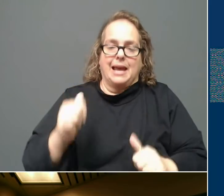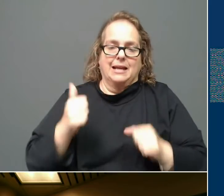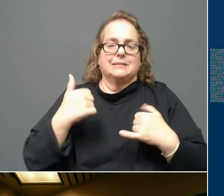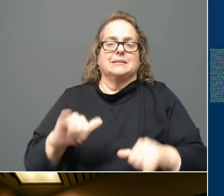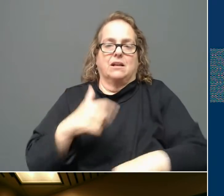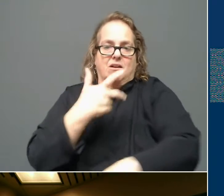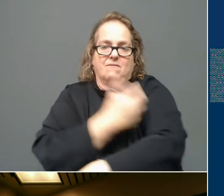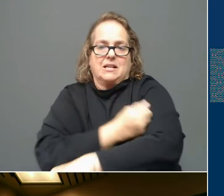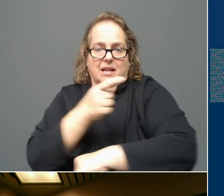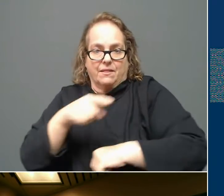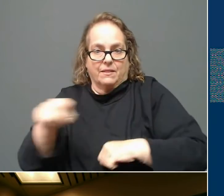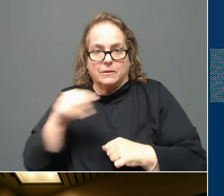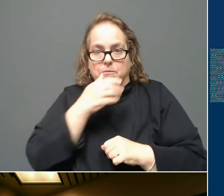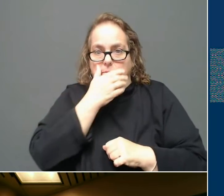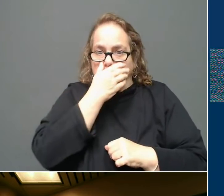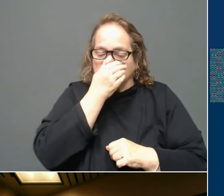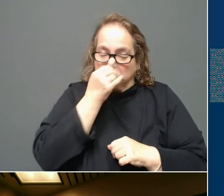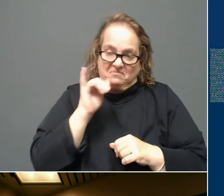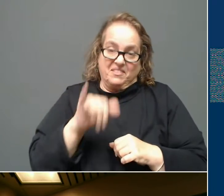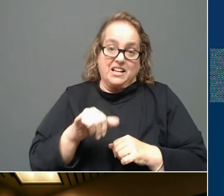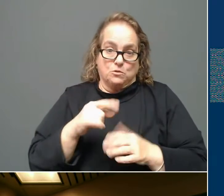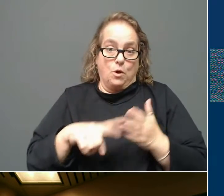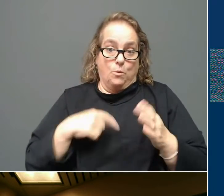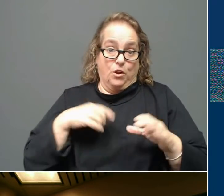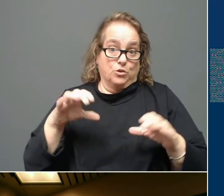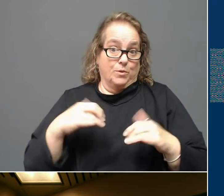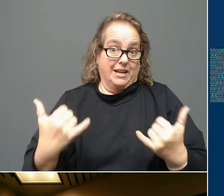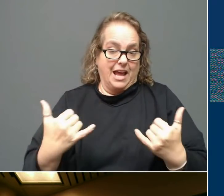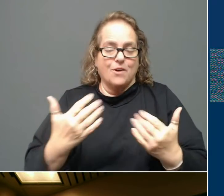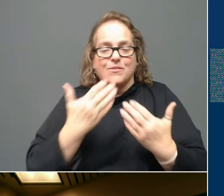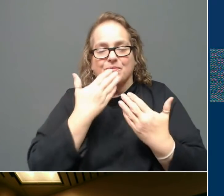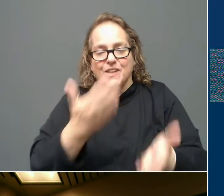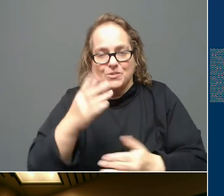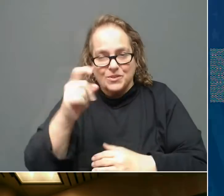that, I will turn it back over to you, Governor. Thank you.